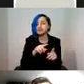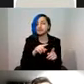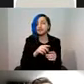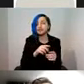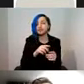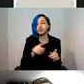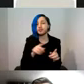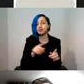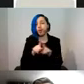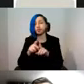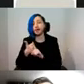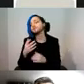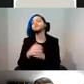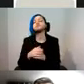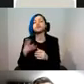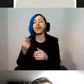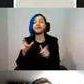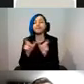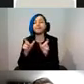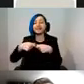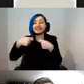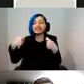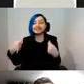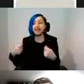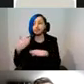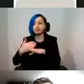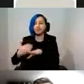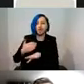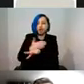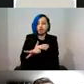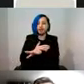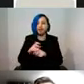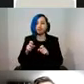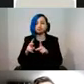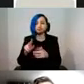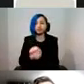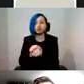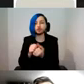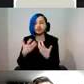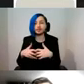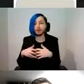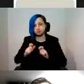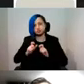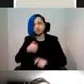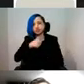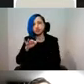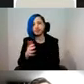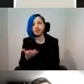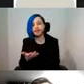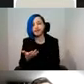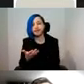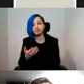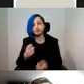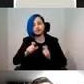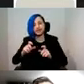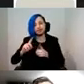actually magnetic tape, an even earlier form of storage technology still in use and